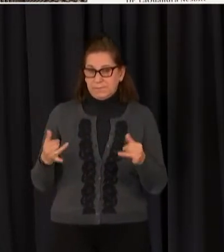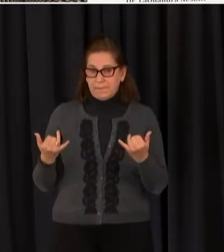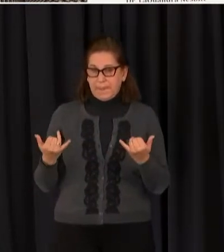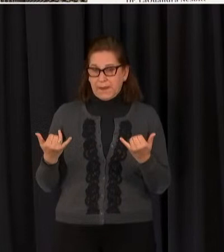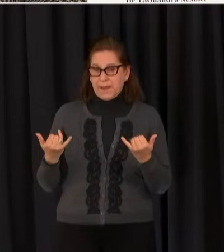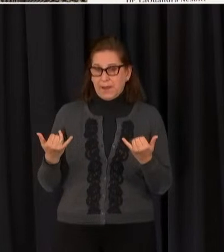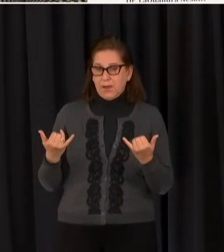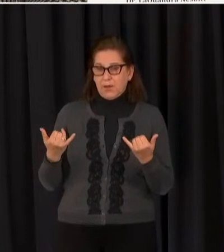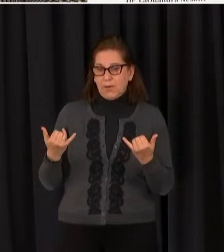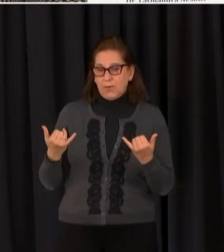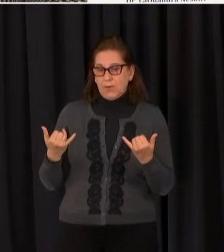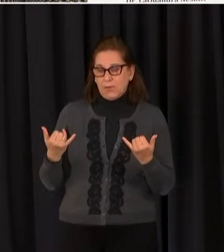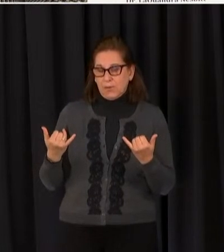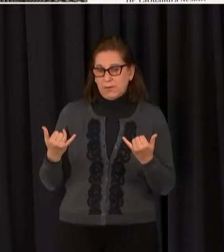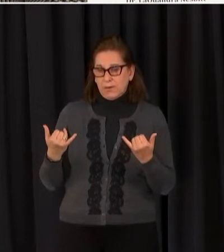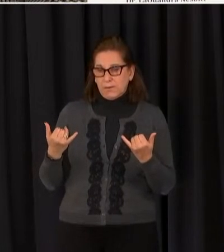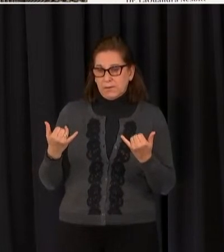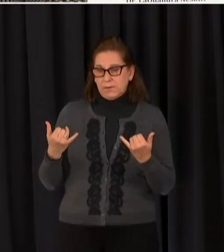testing for